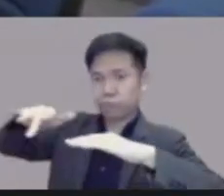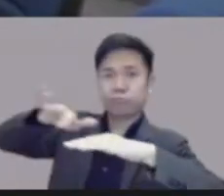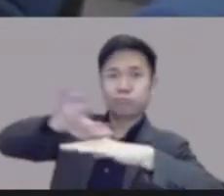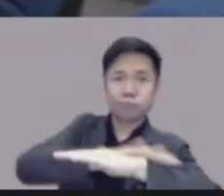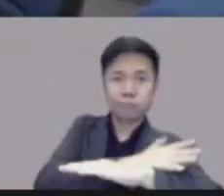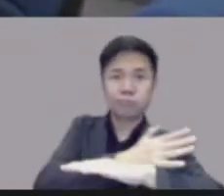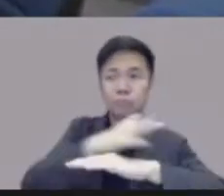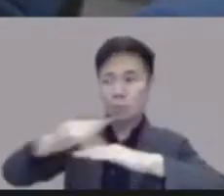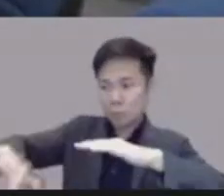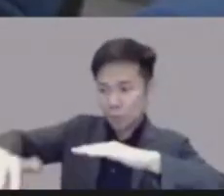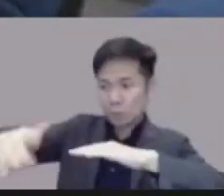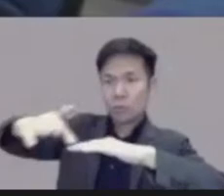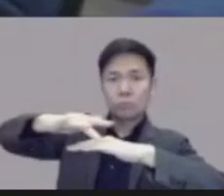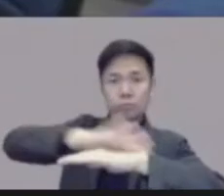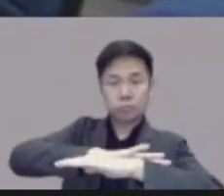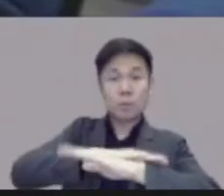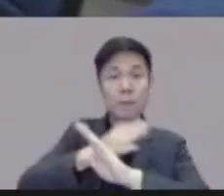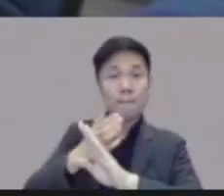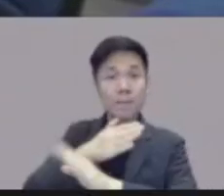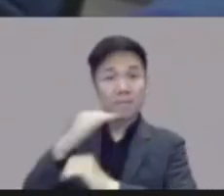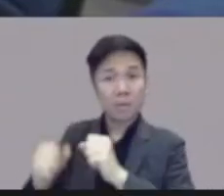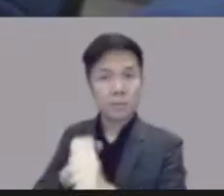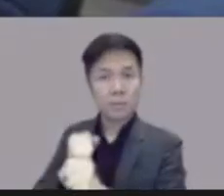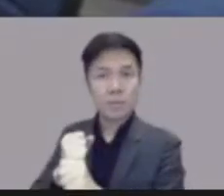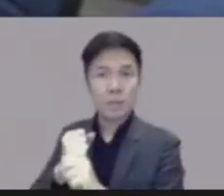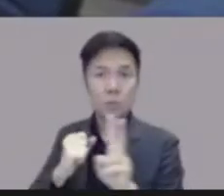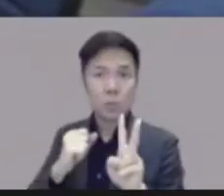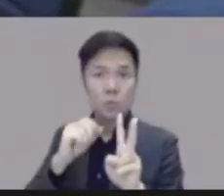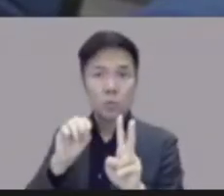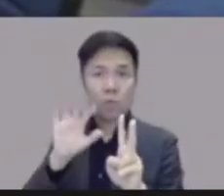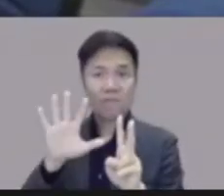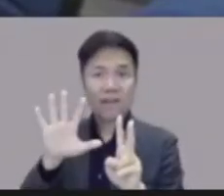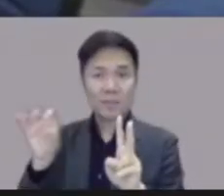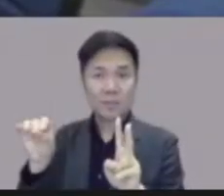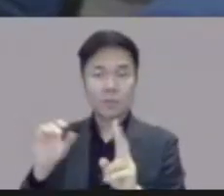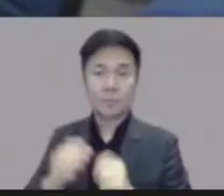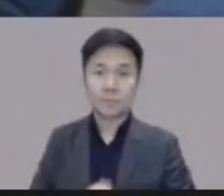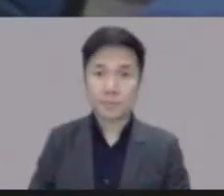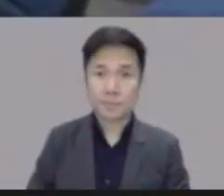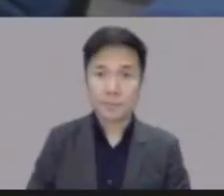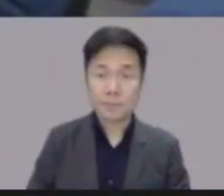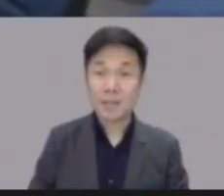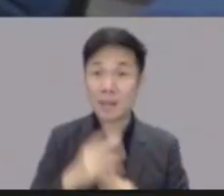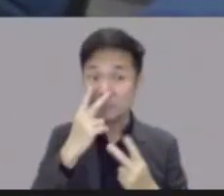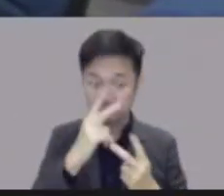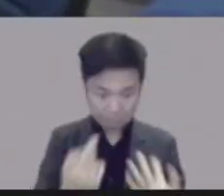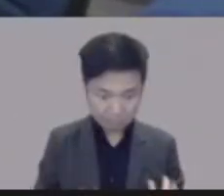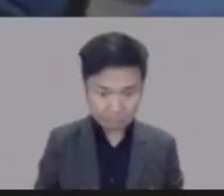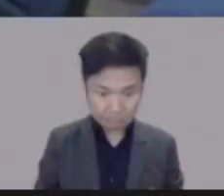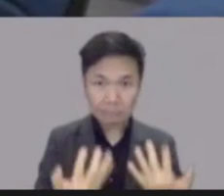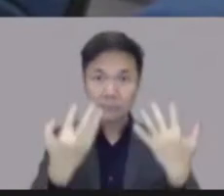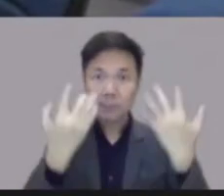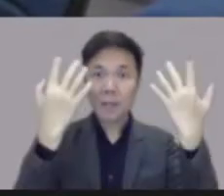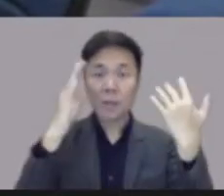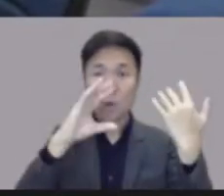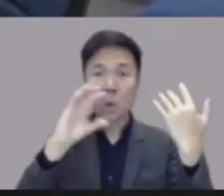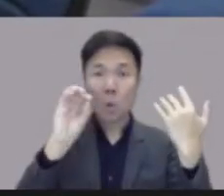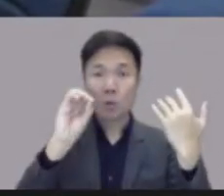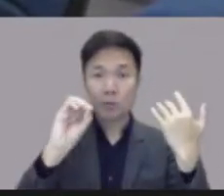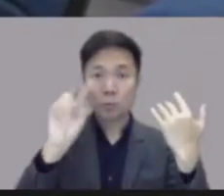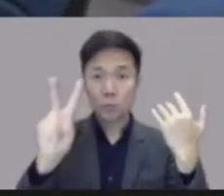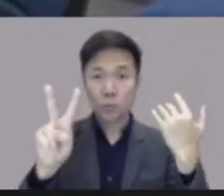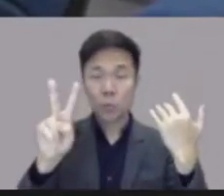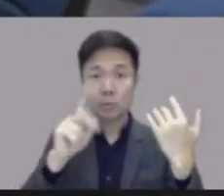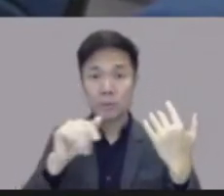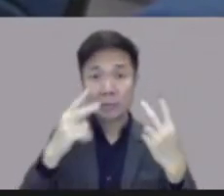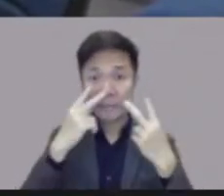emission scenarios by 2050. the report states that current Ambitions are set out in the collective ndc's fall